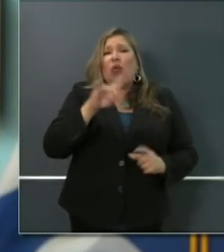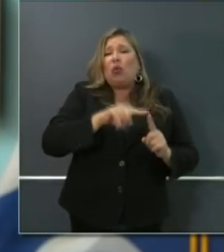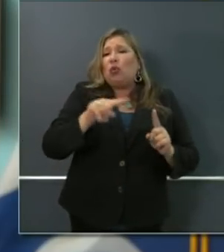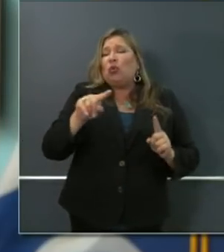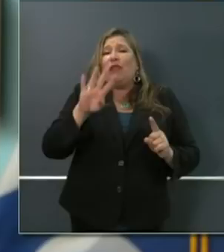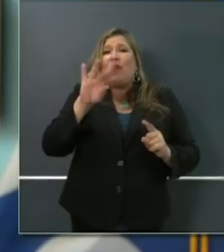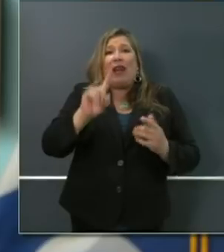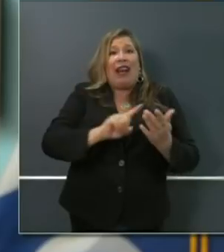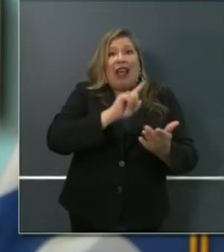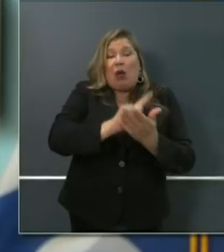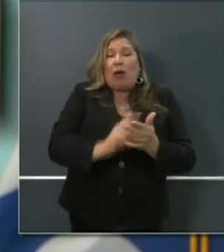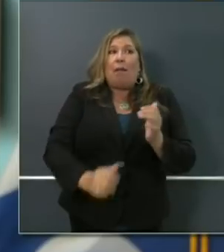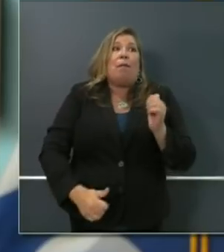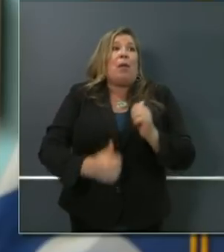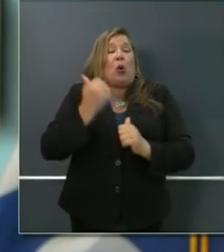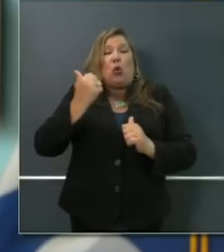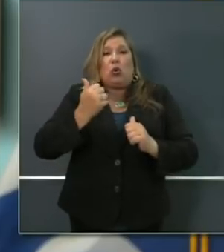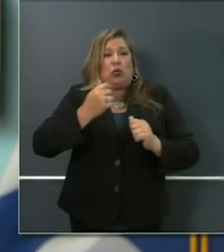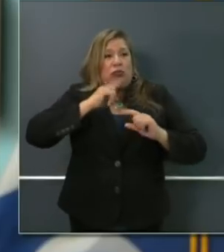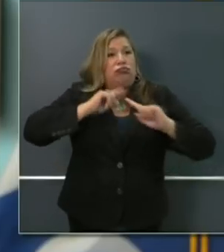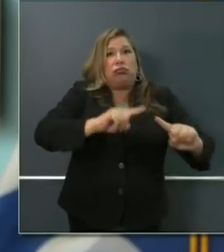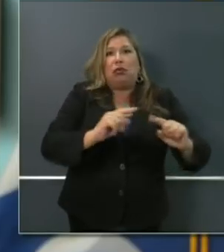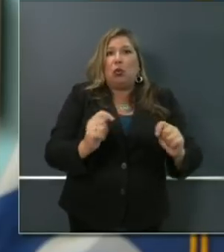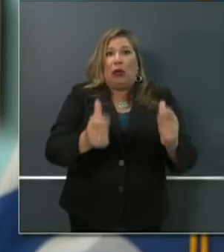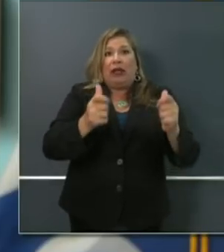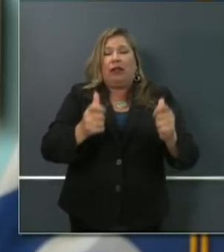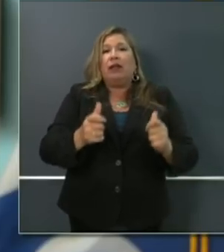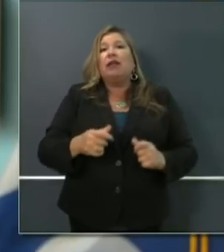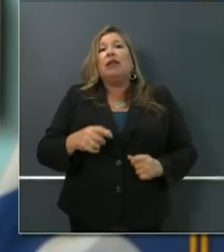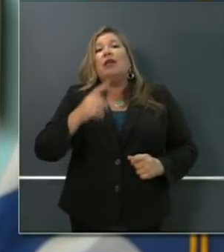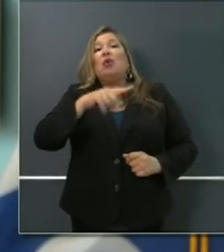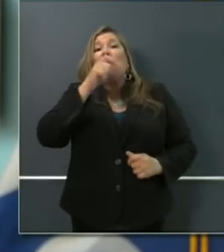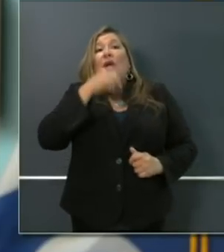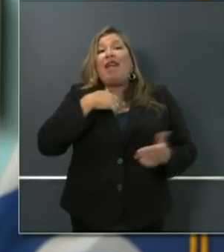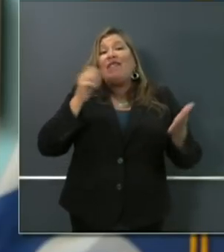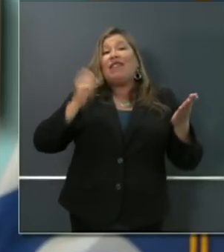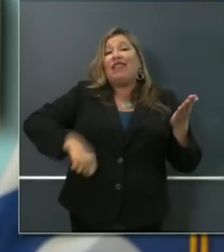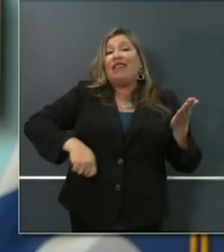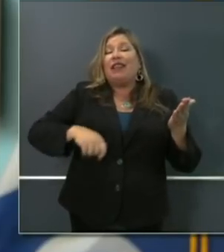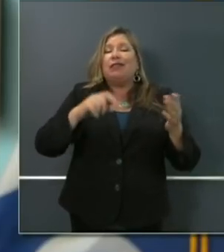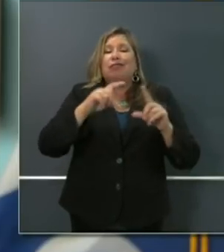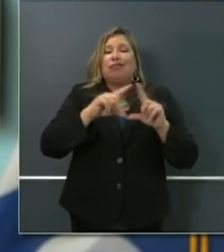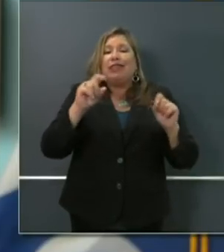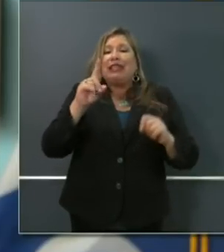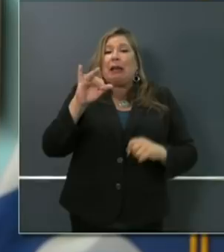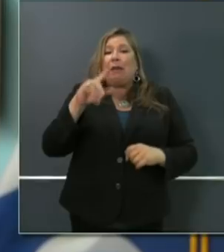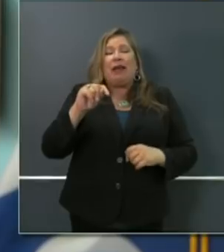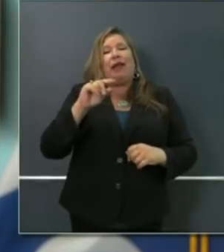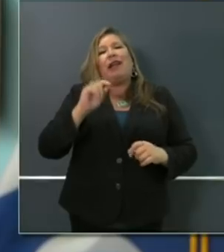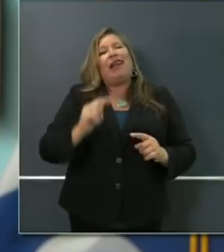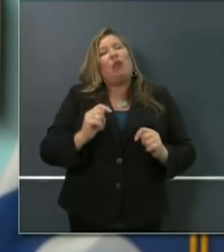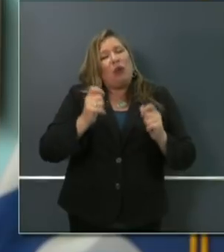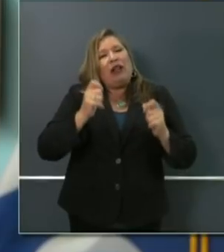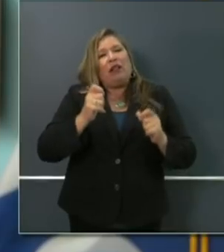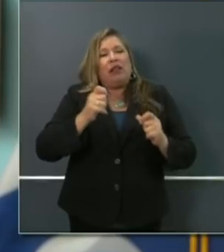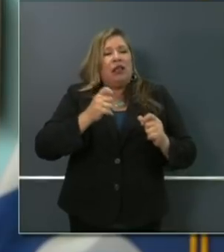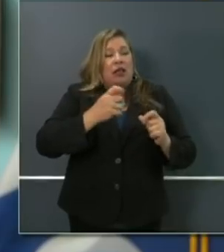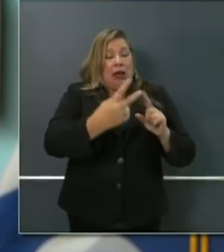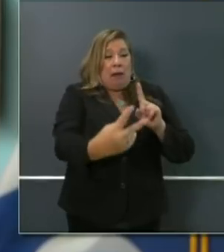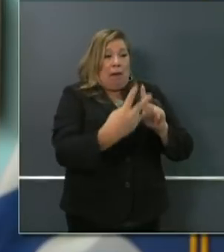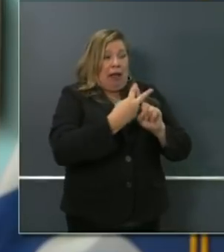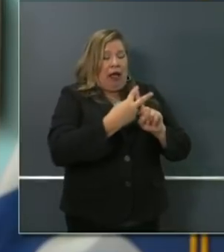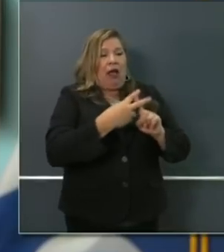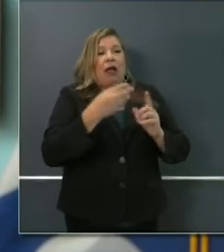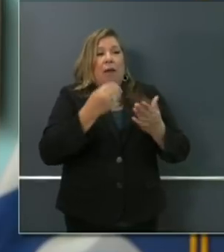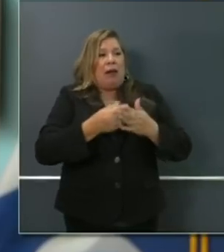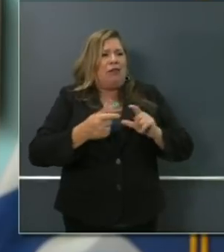uh, overwhelming majority of people, uh, that have debit cards, those that without one, uh, will probably be a seven day period, but well,